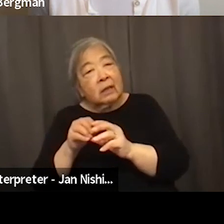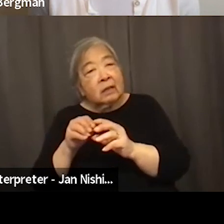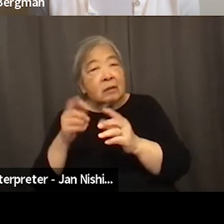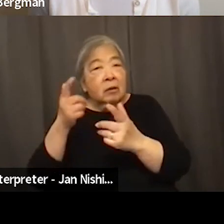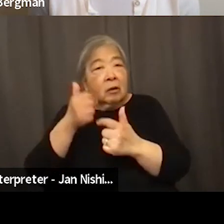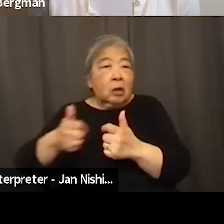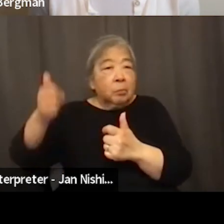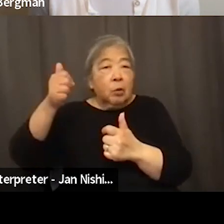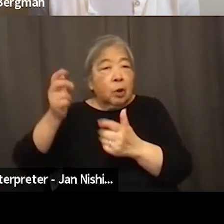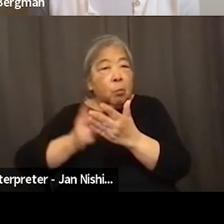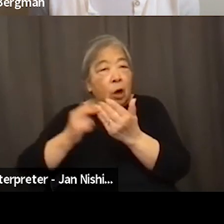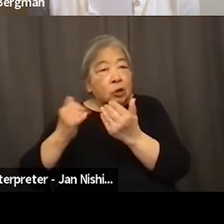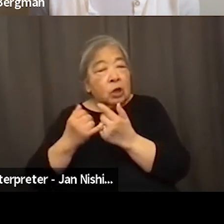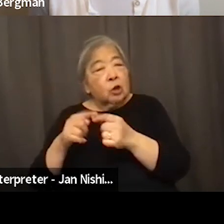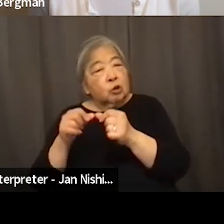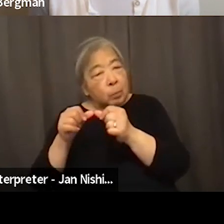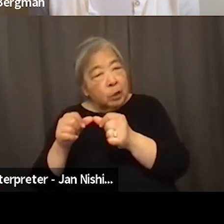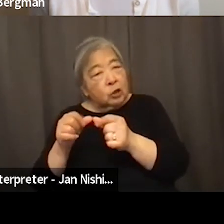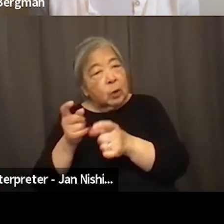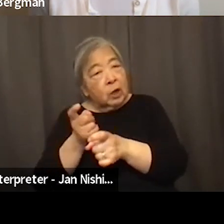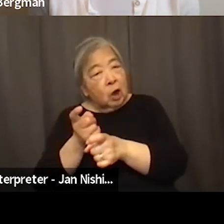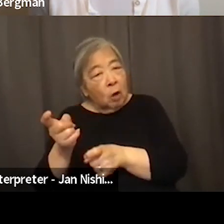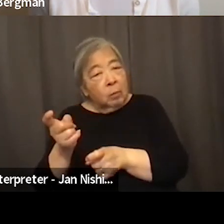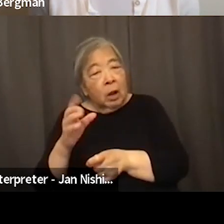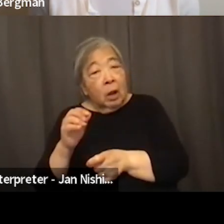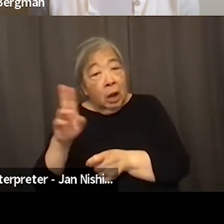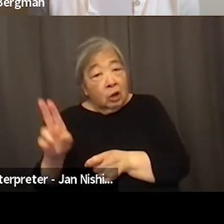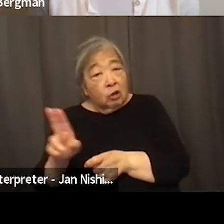project to perpetuate that same harm and use like